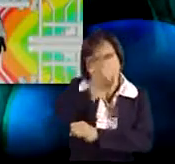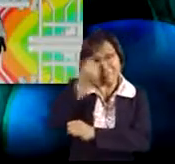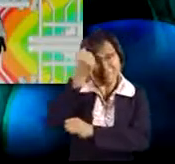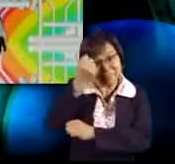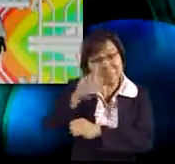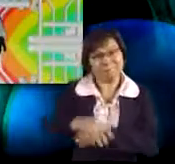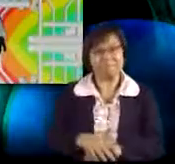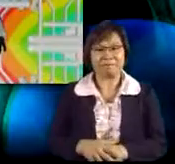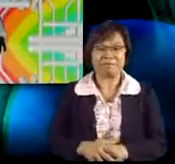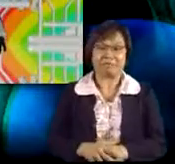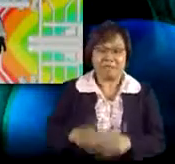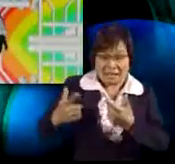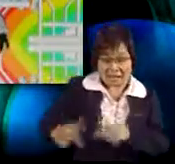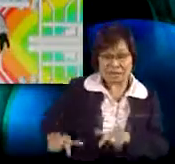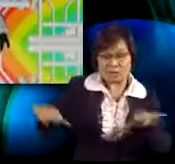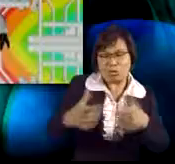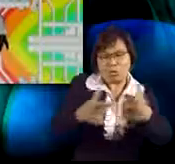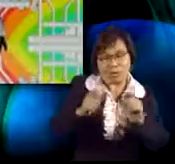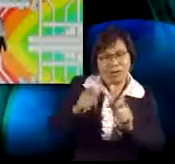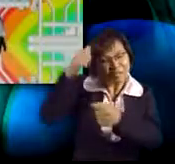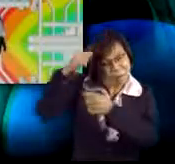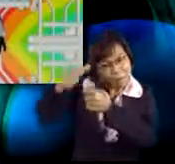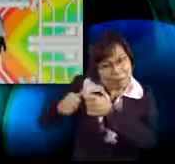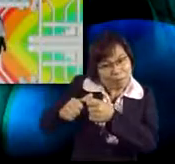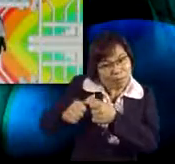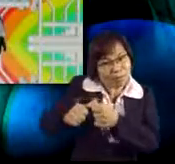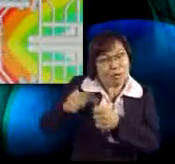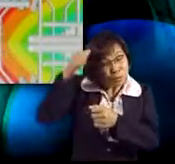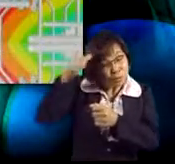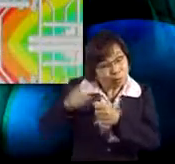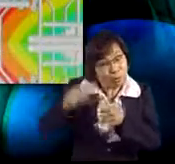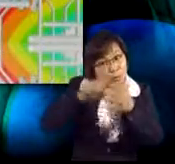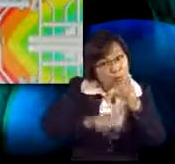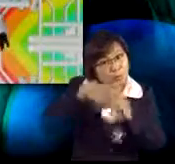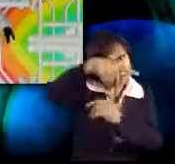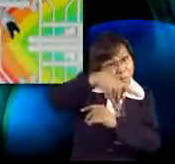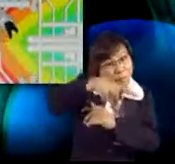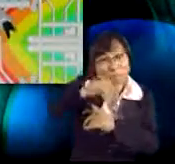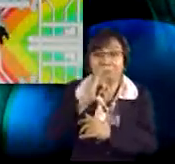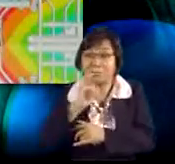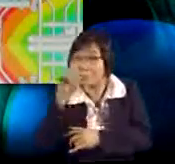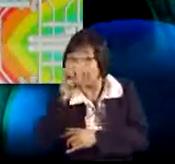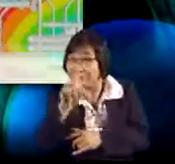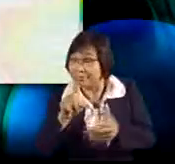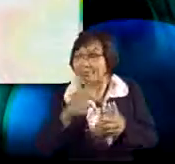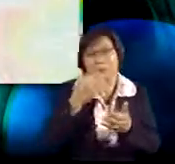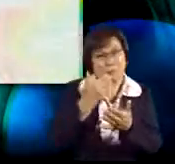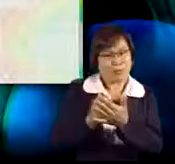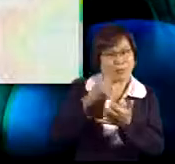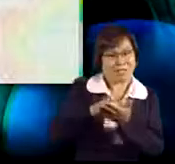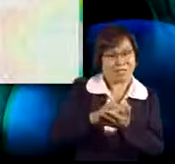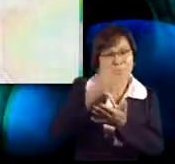characteristics. Let us do a quick recap. Do you still remember what parameter is? Good. That